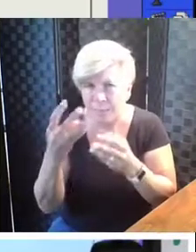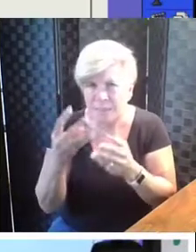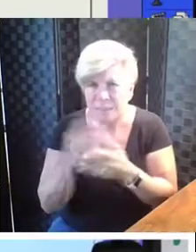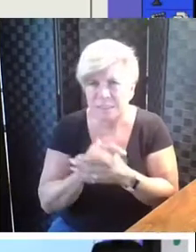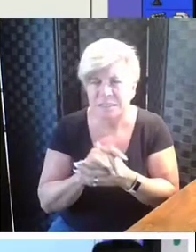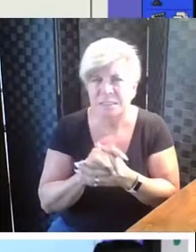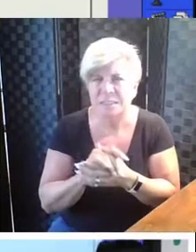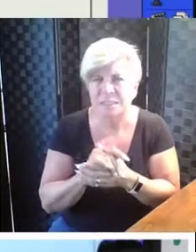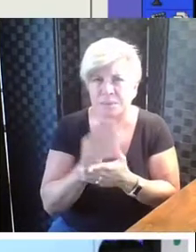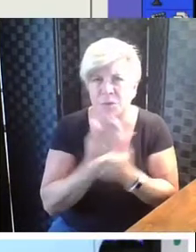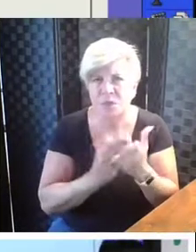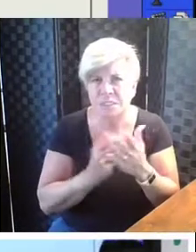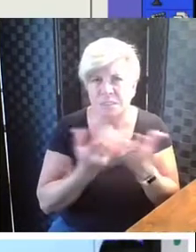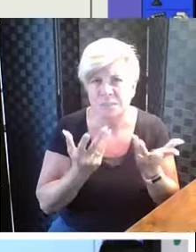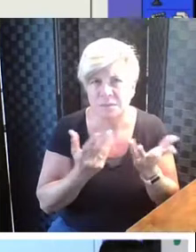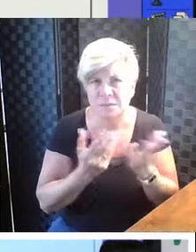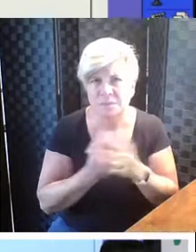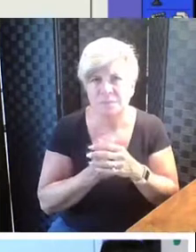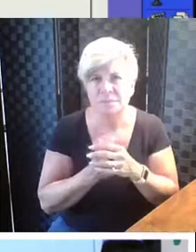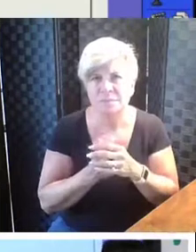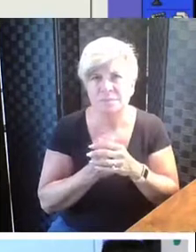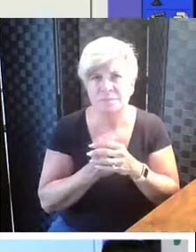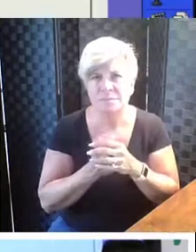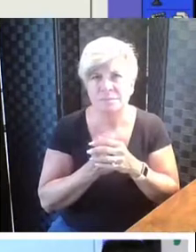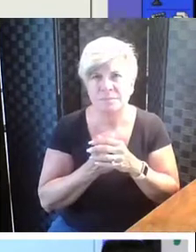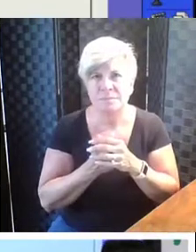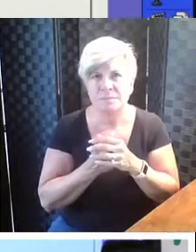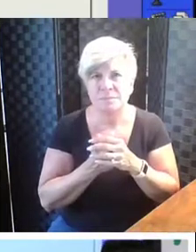your representation.